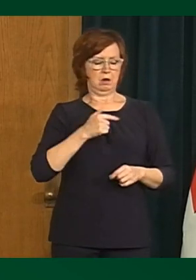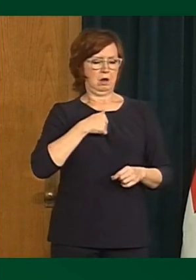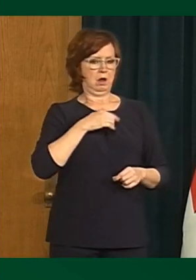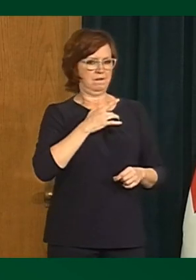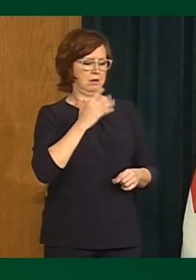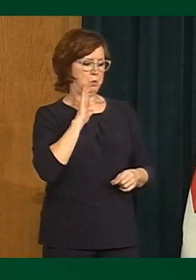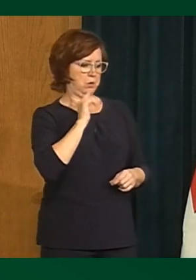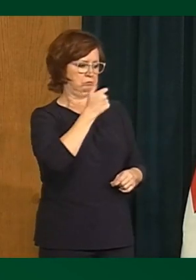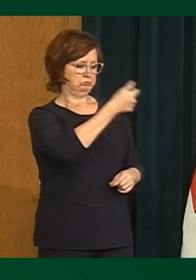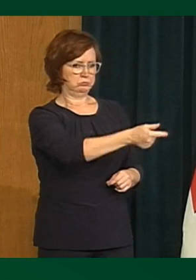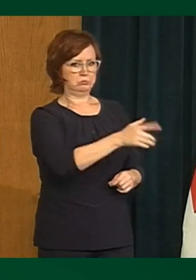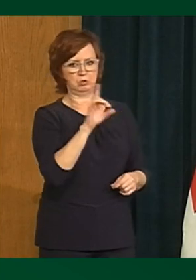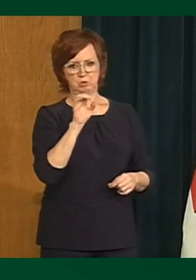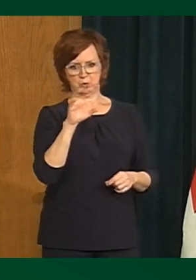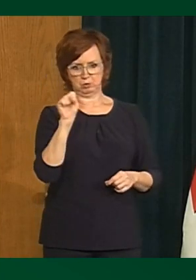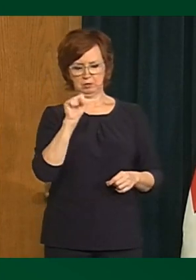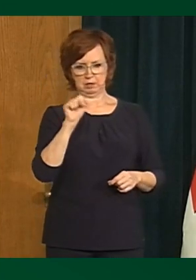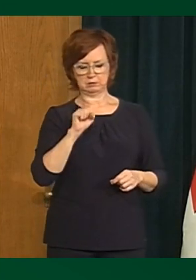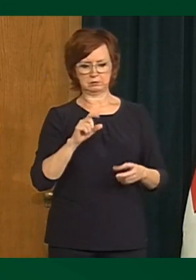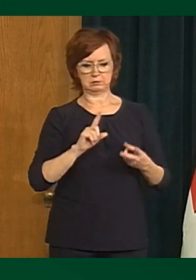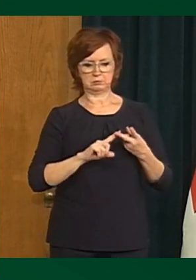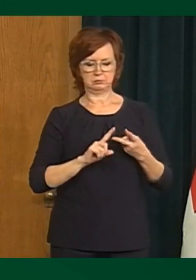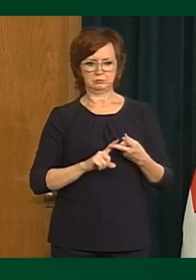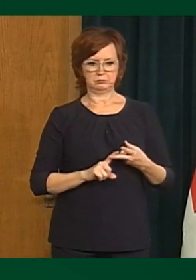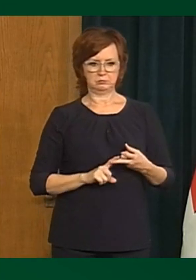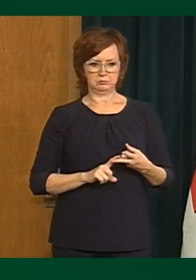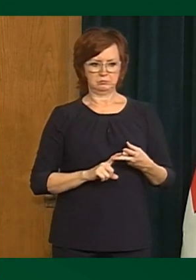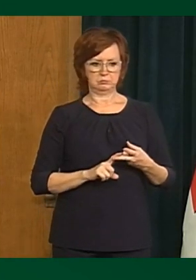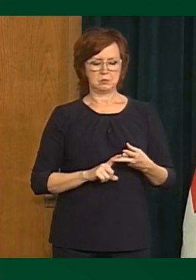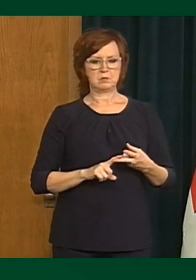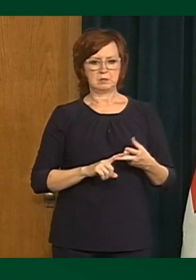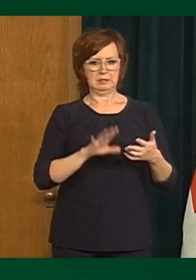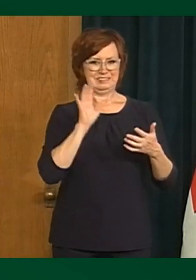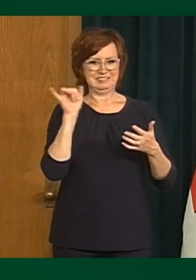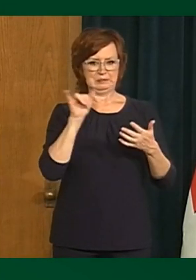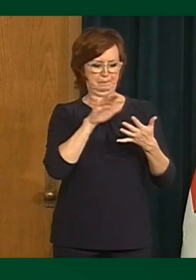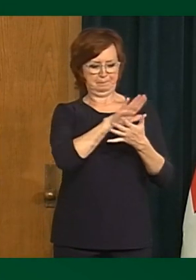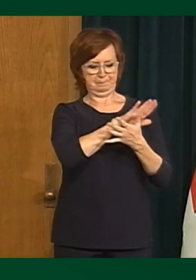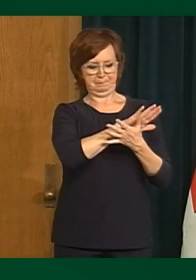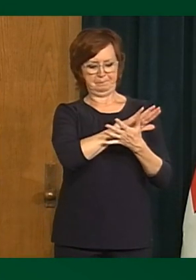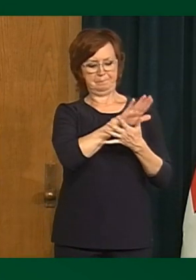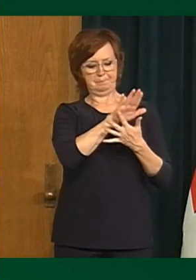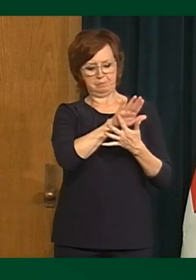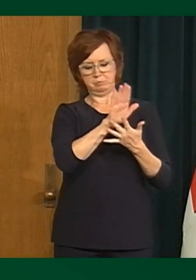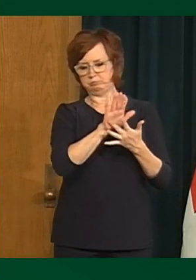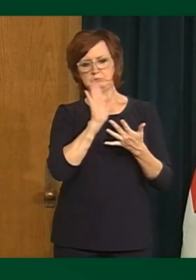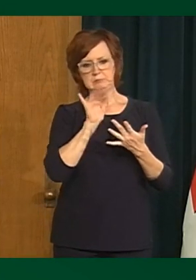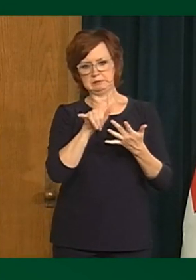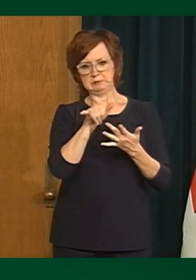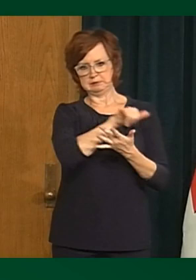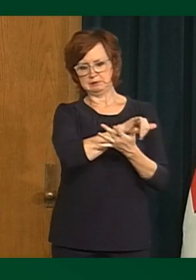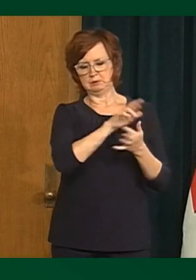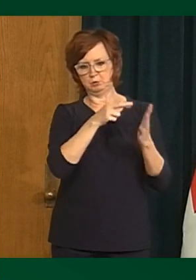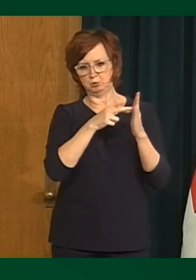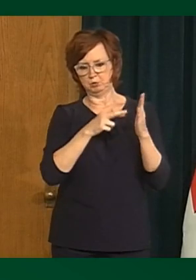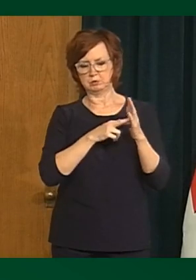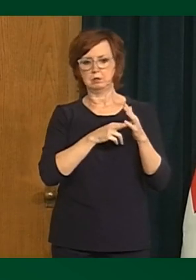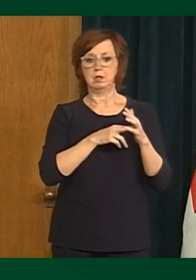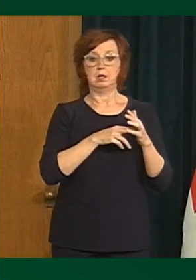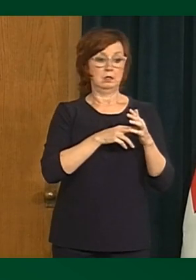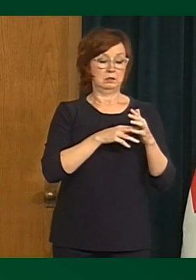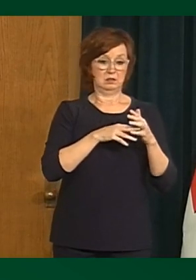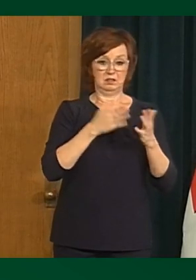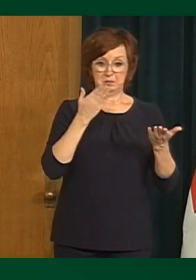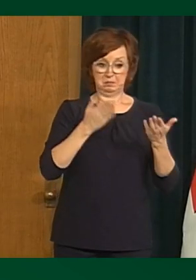where there are the potential for localized outbreaks, whether they be in a facility or in a community, you may see